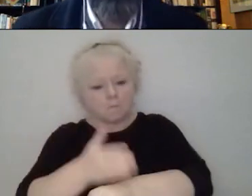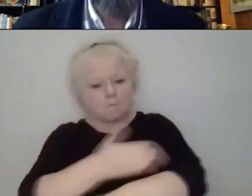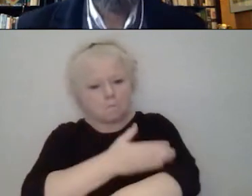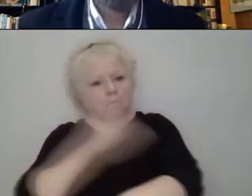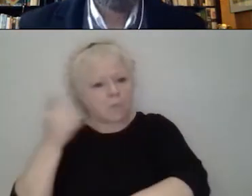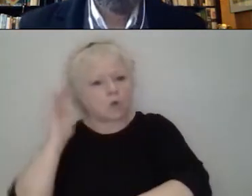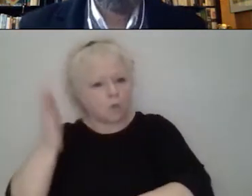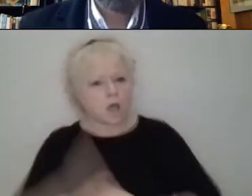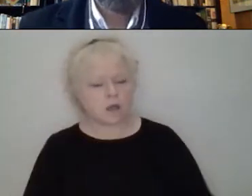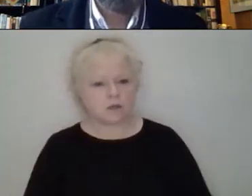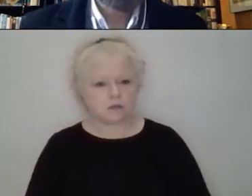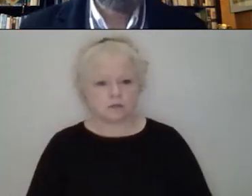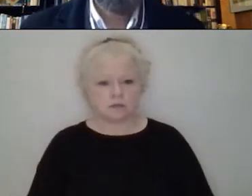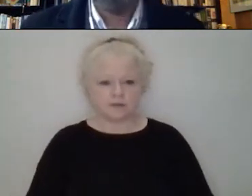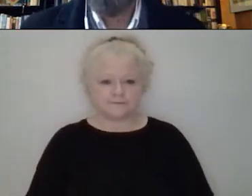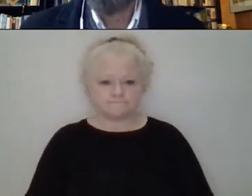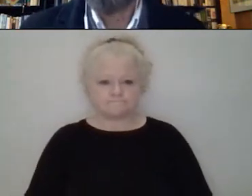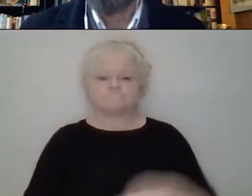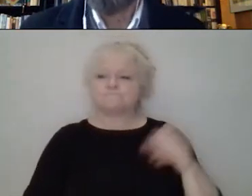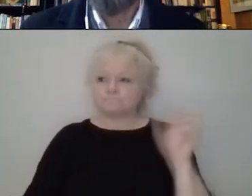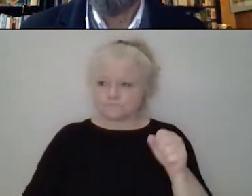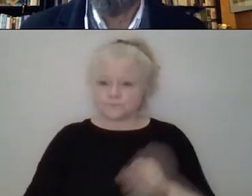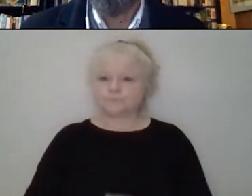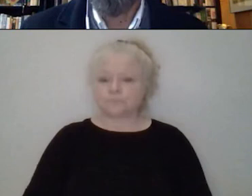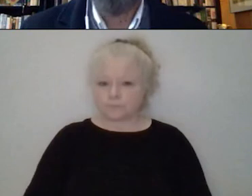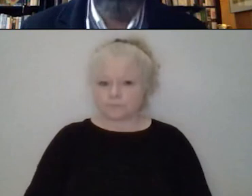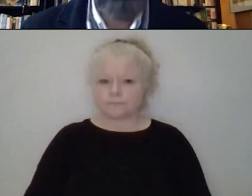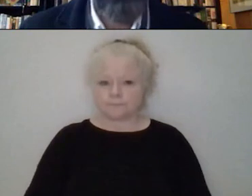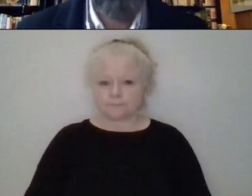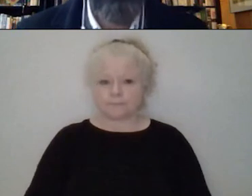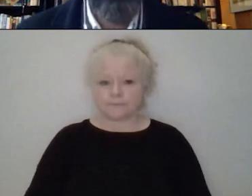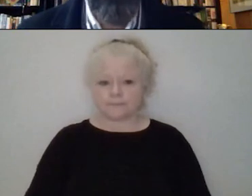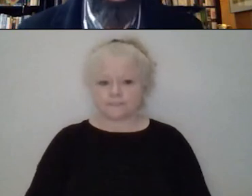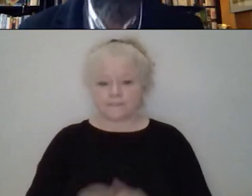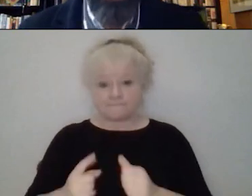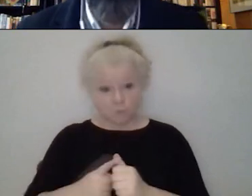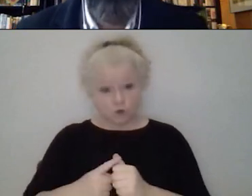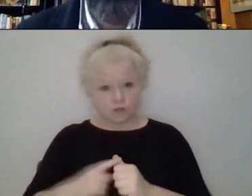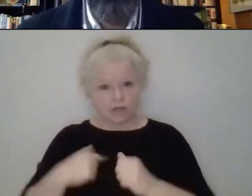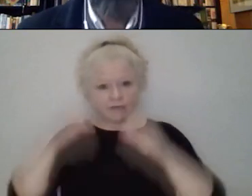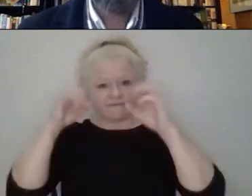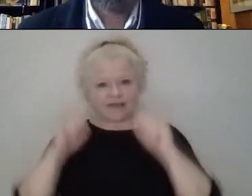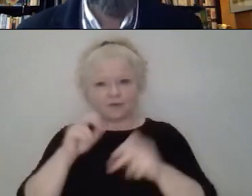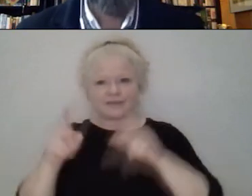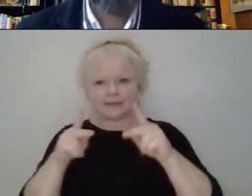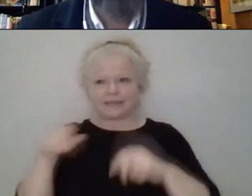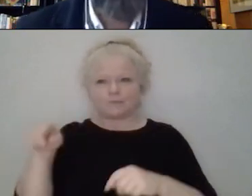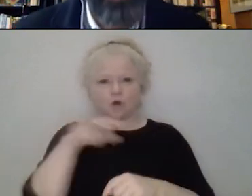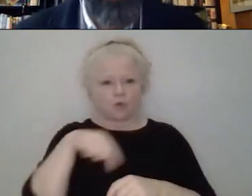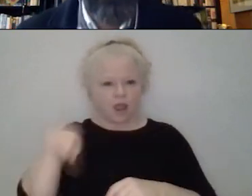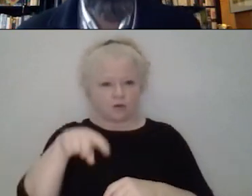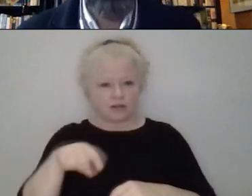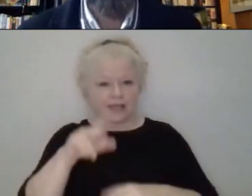think what was interesting was that I was fascinated with the people there, but the people there